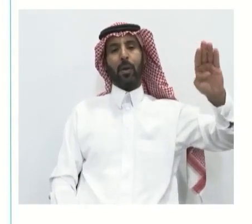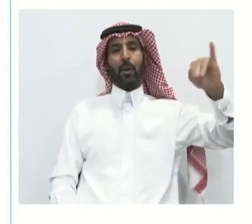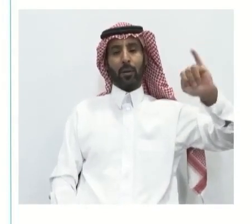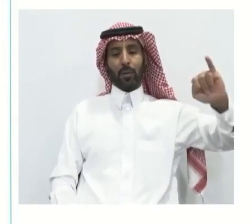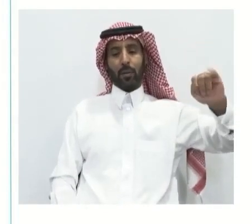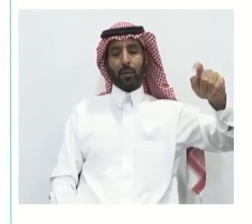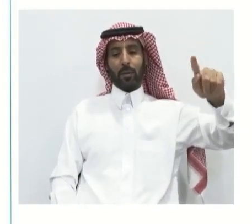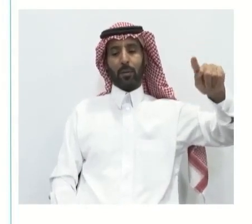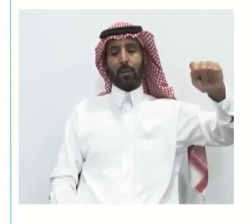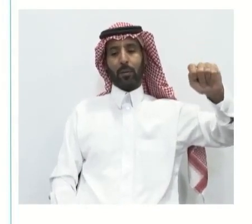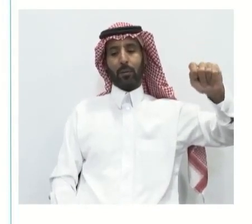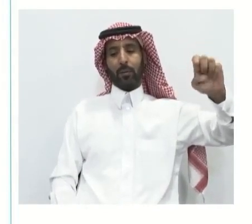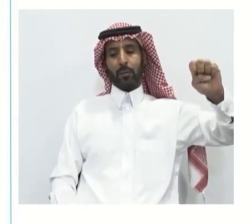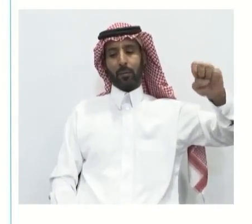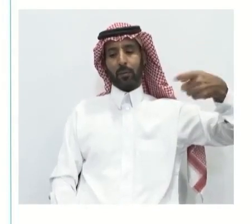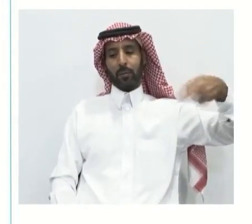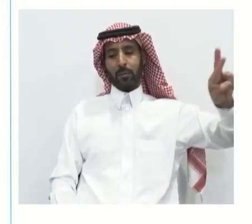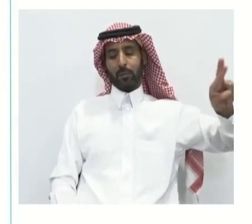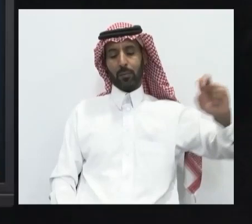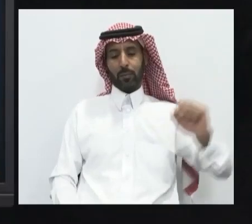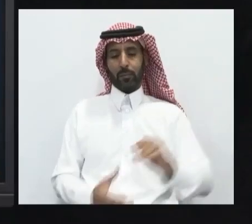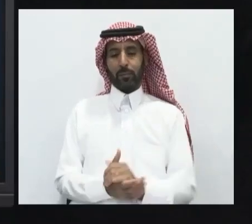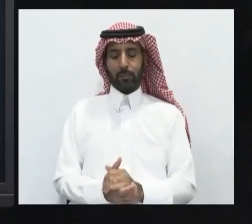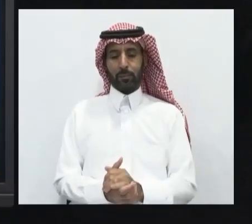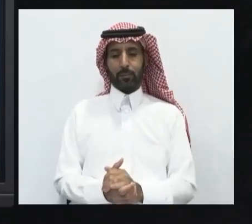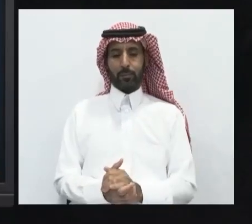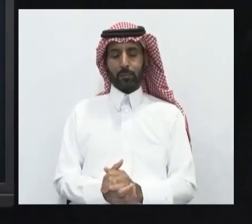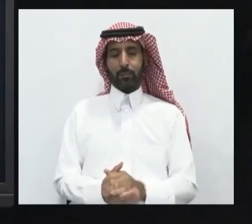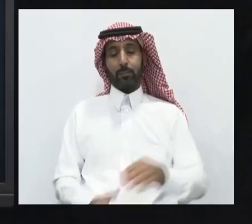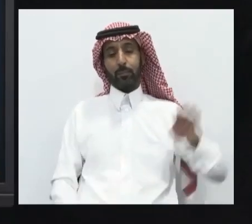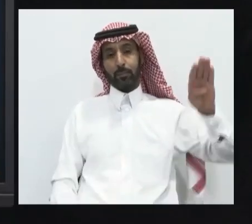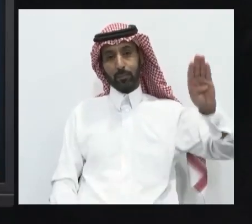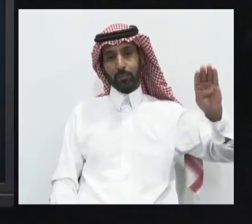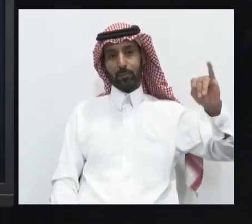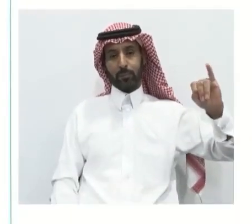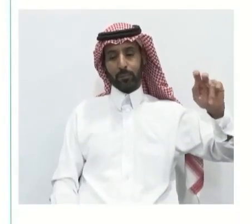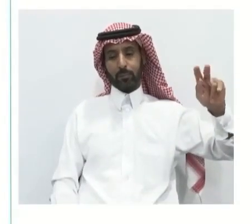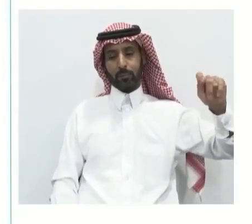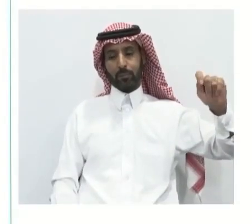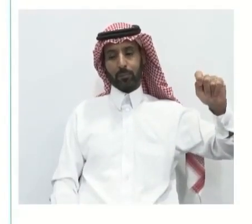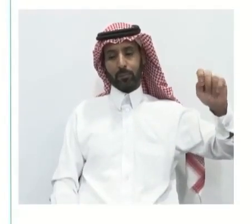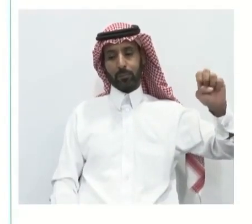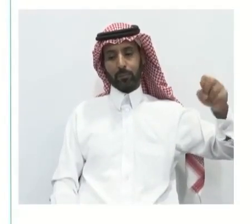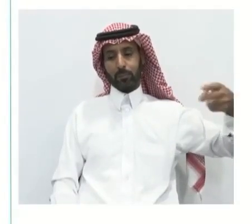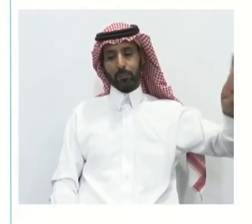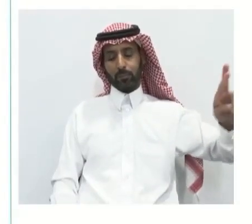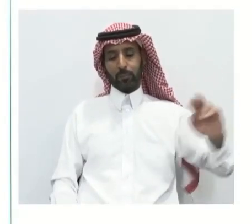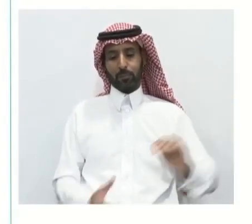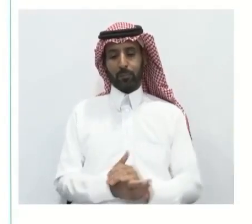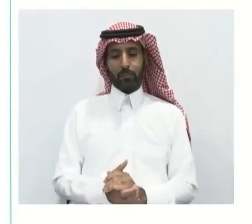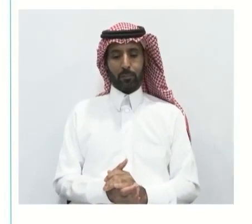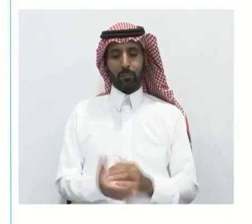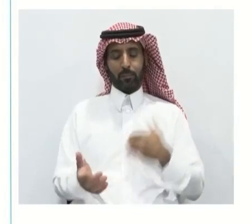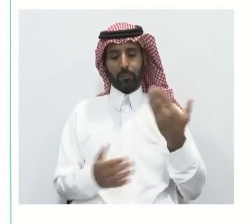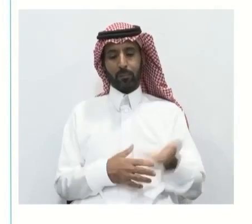bitter, it means that he is now full of unhappy feelings, maybe frustrated even. The